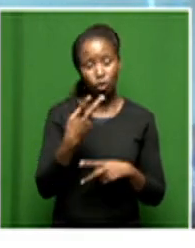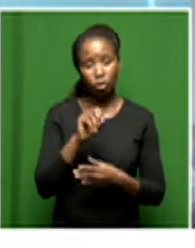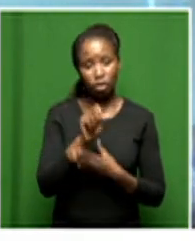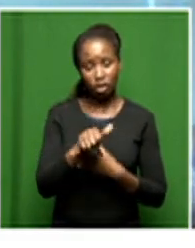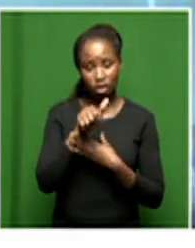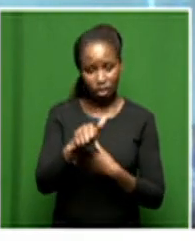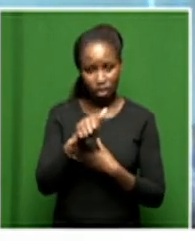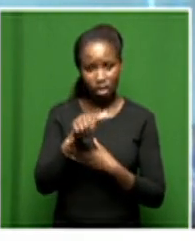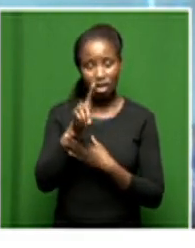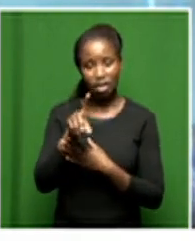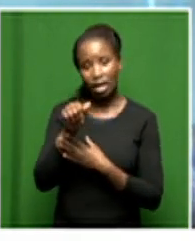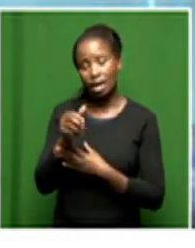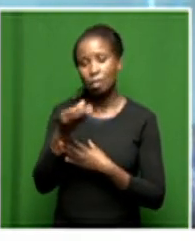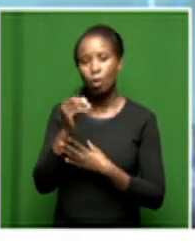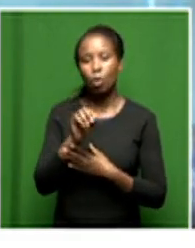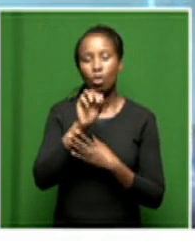got